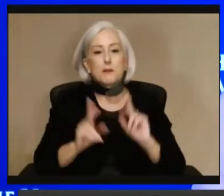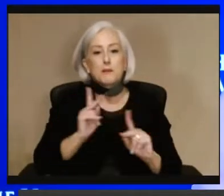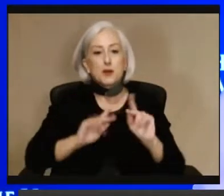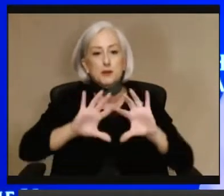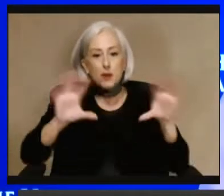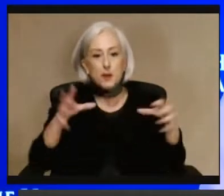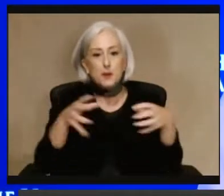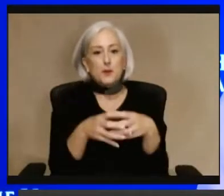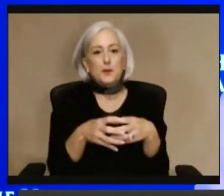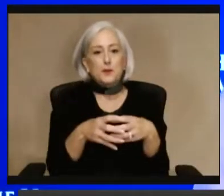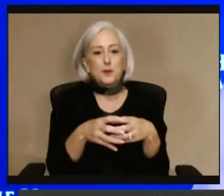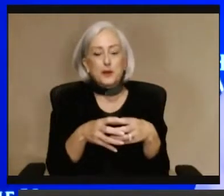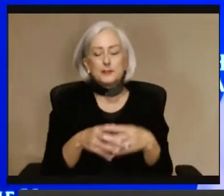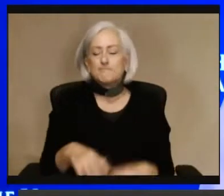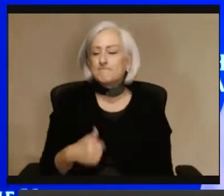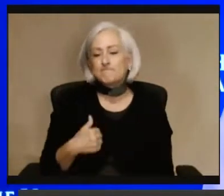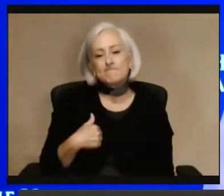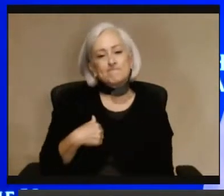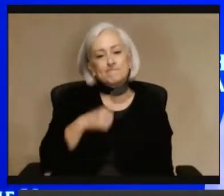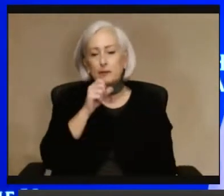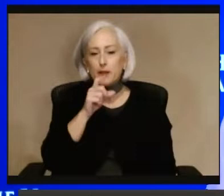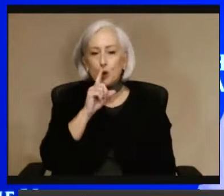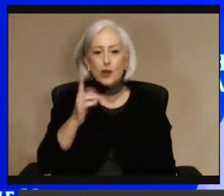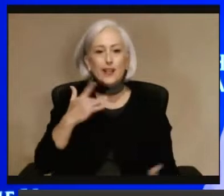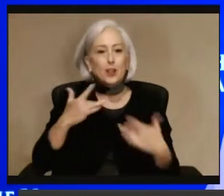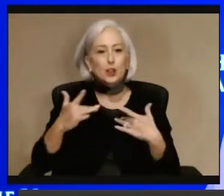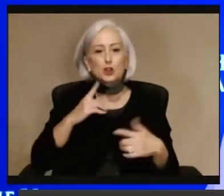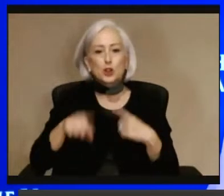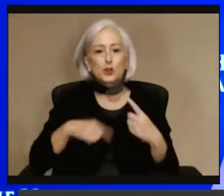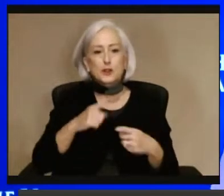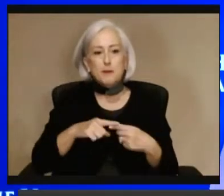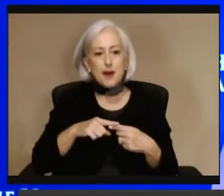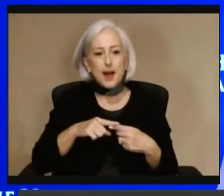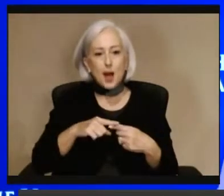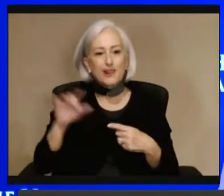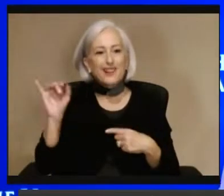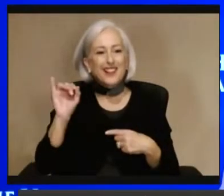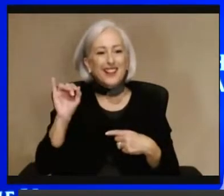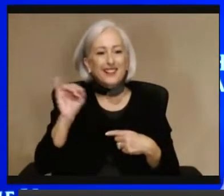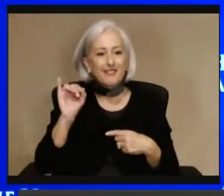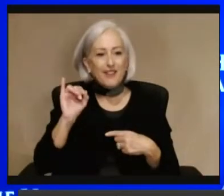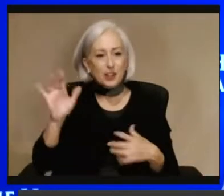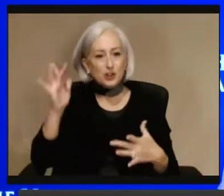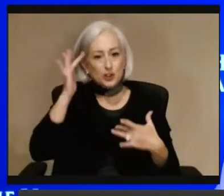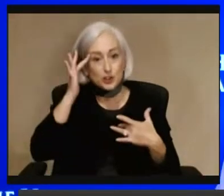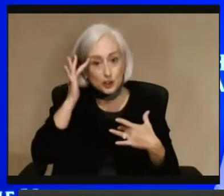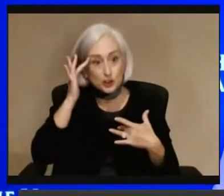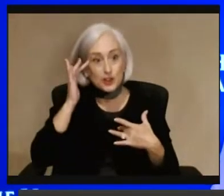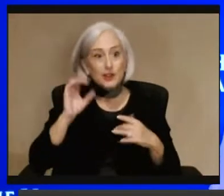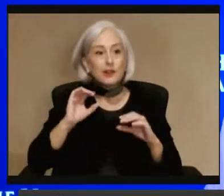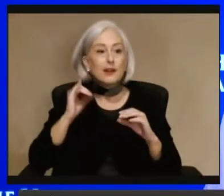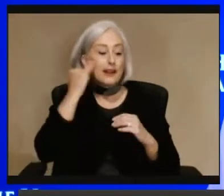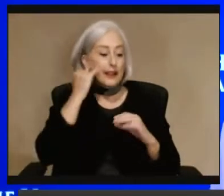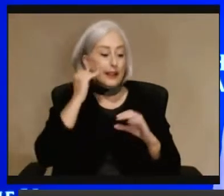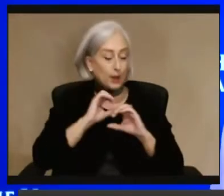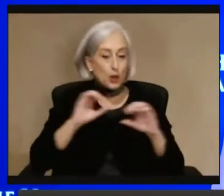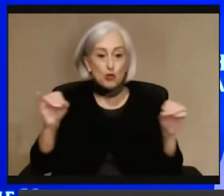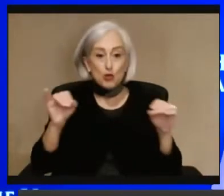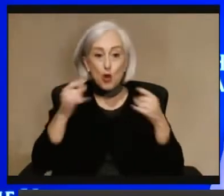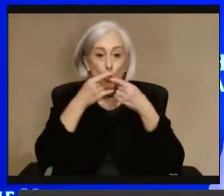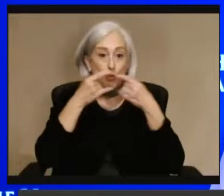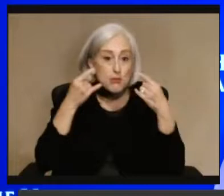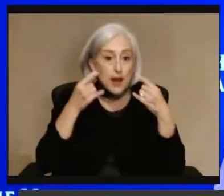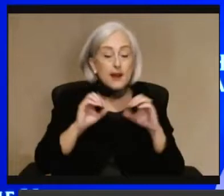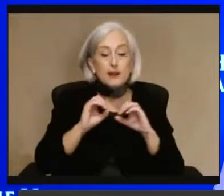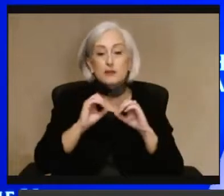concerned about infections. When you have no restrictions whatsoever, nobody masking, you have in the fall,